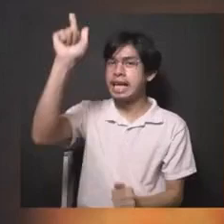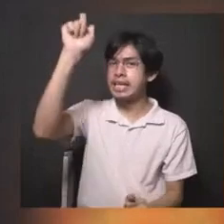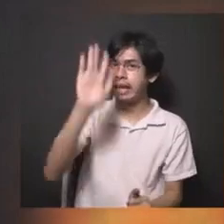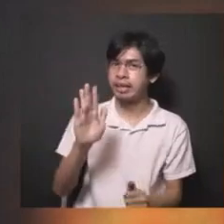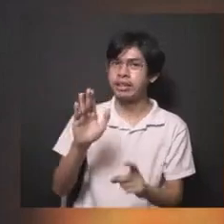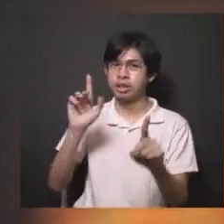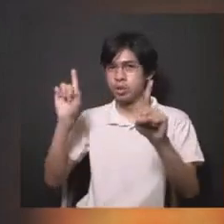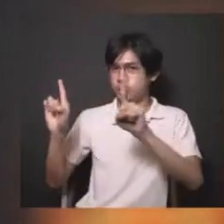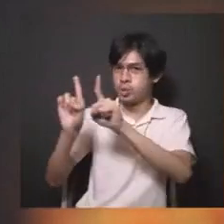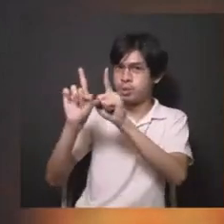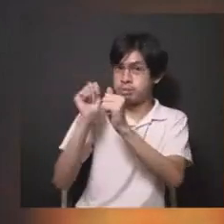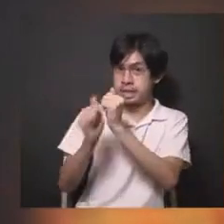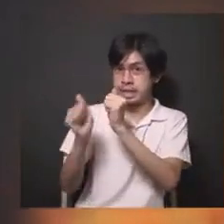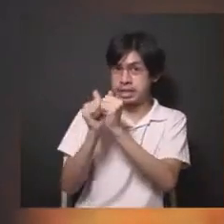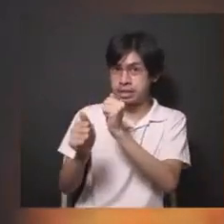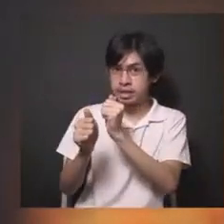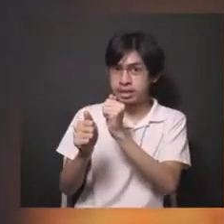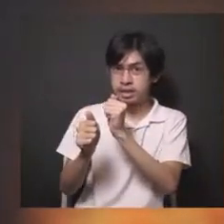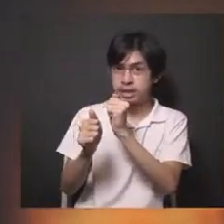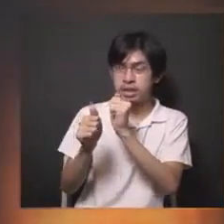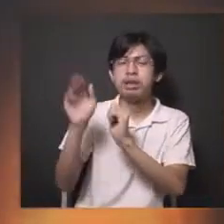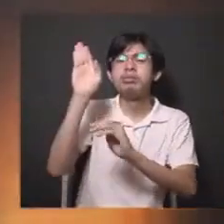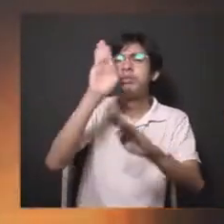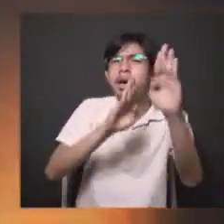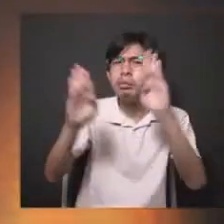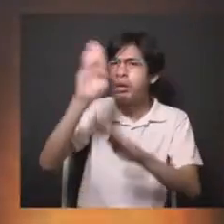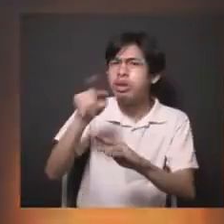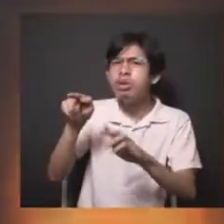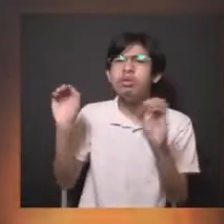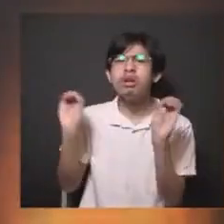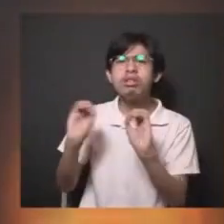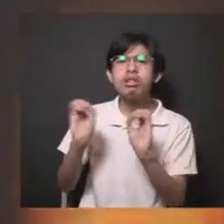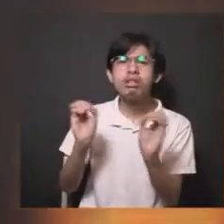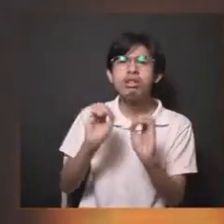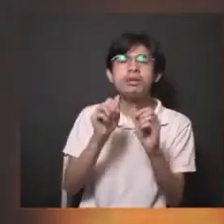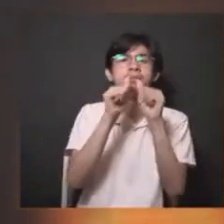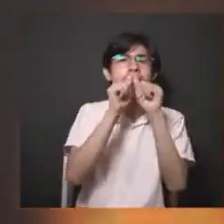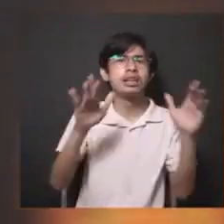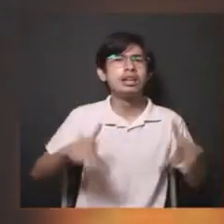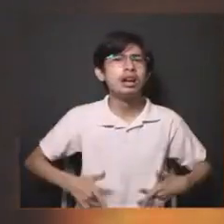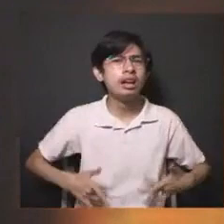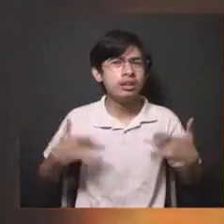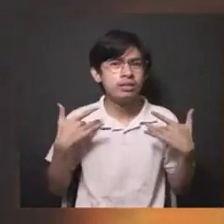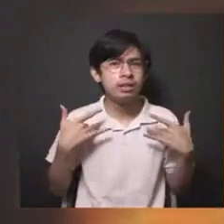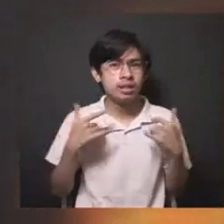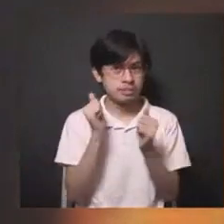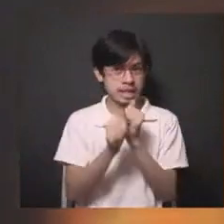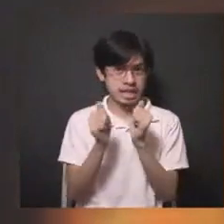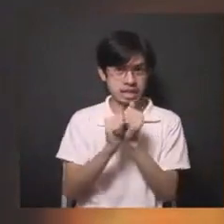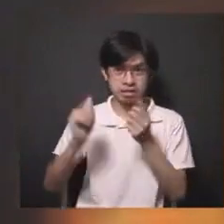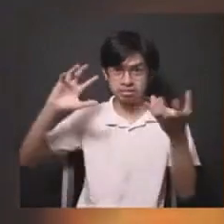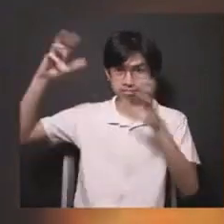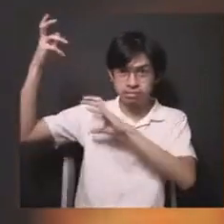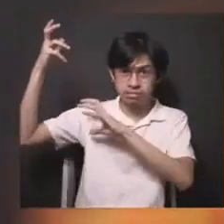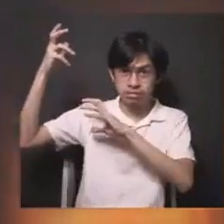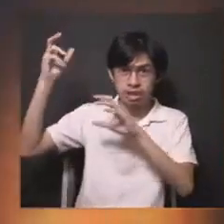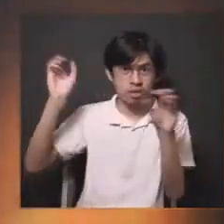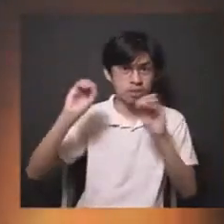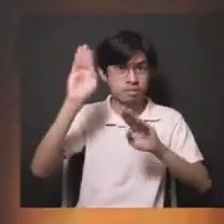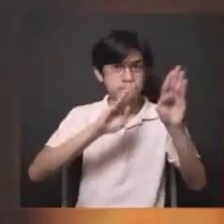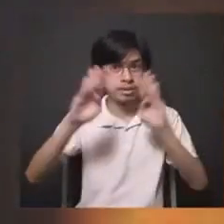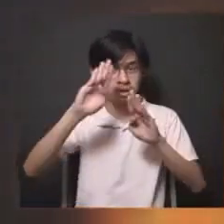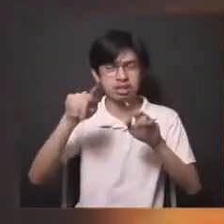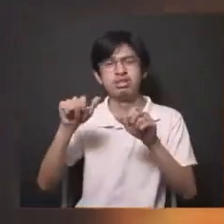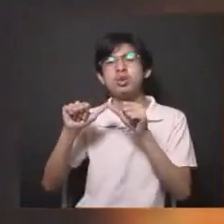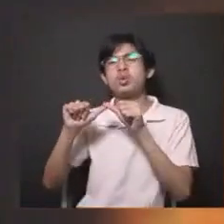problems. A blessed life doesn't mean you've got the absence of problems. A blessed life is